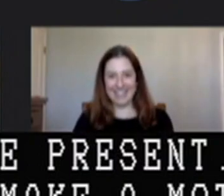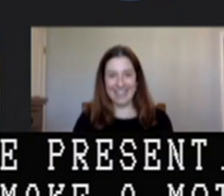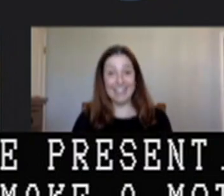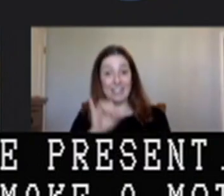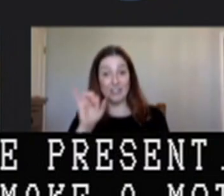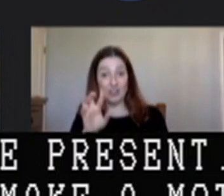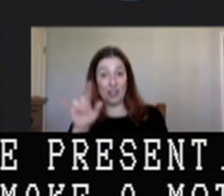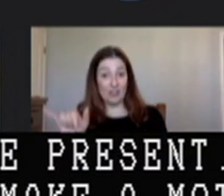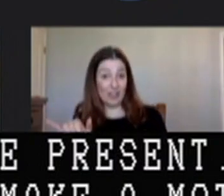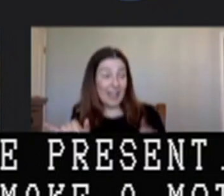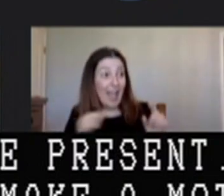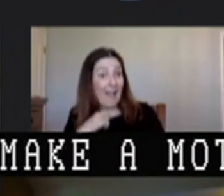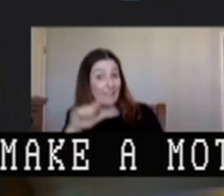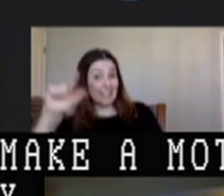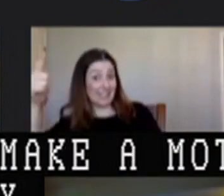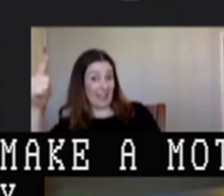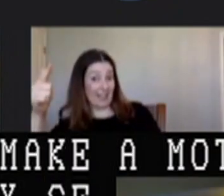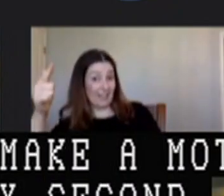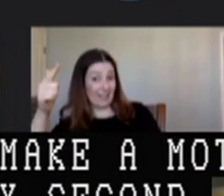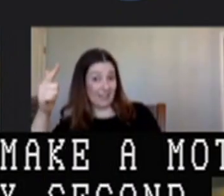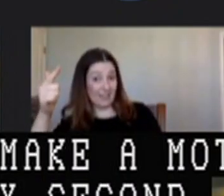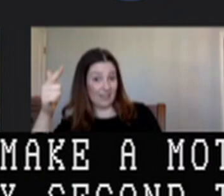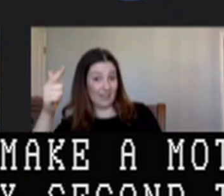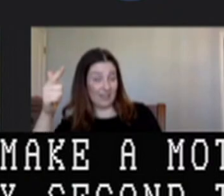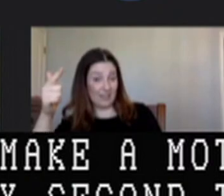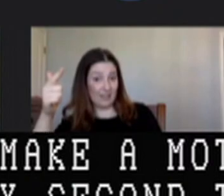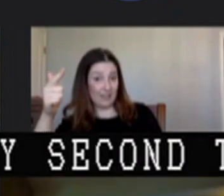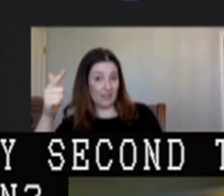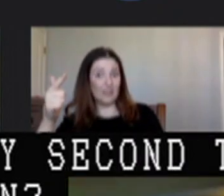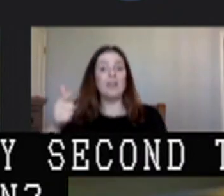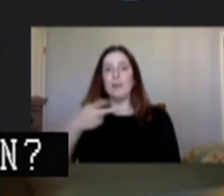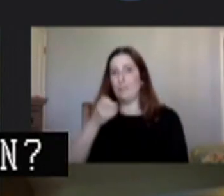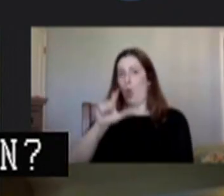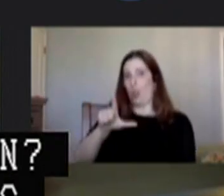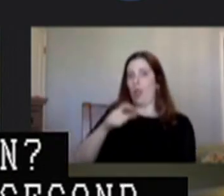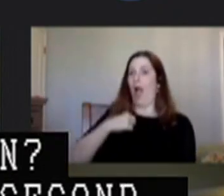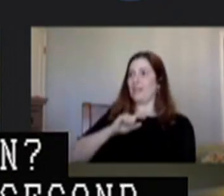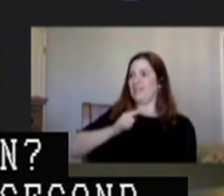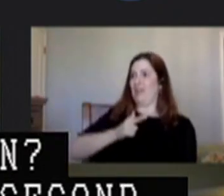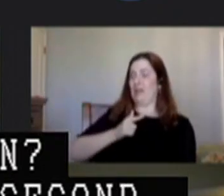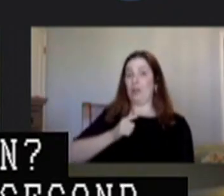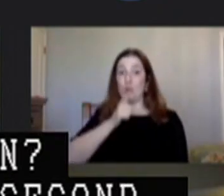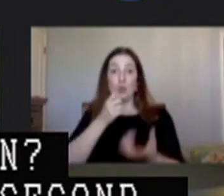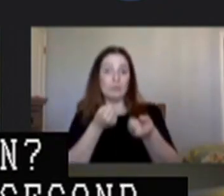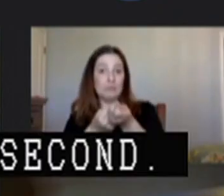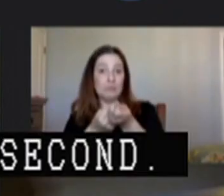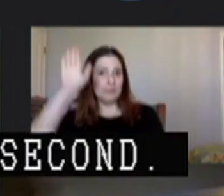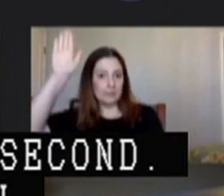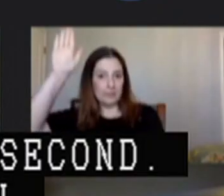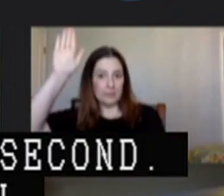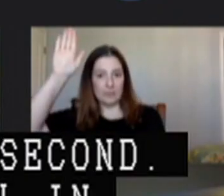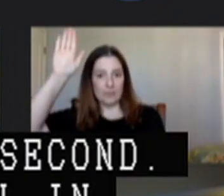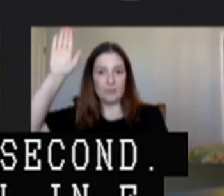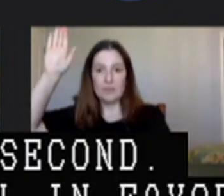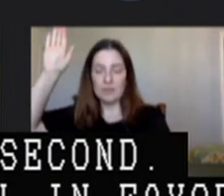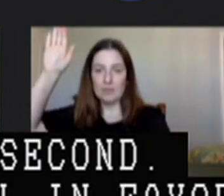Any seconds to that motion? I second. All in favor?